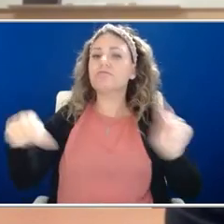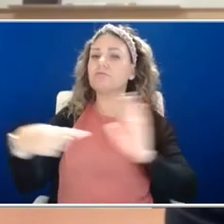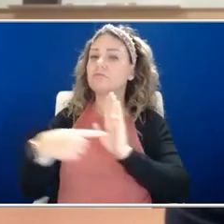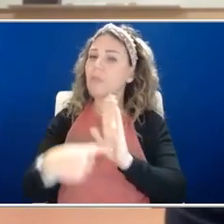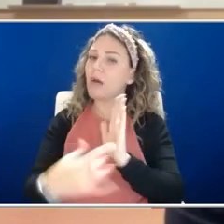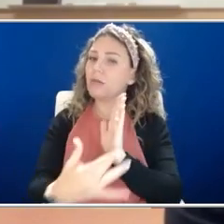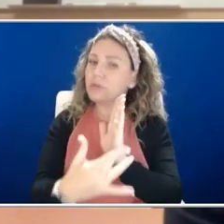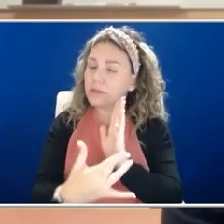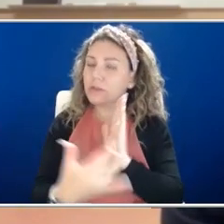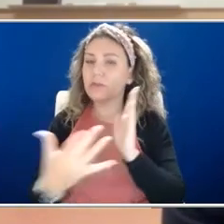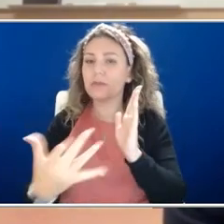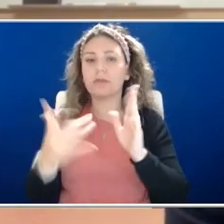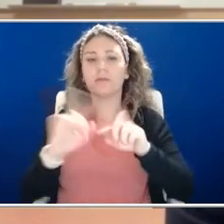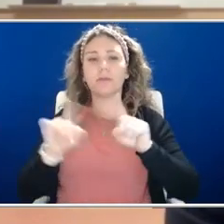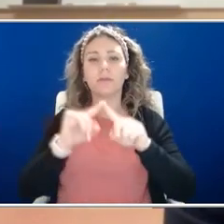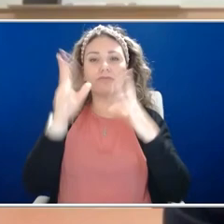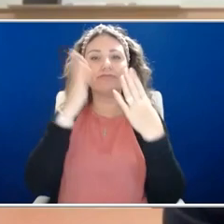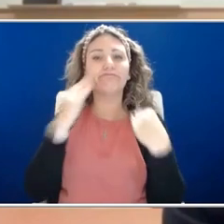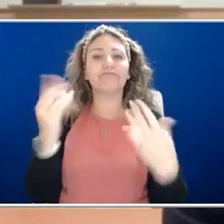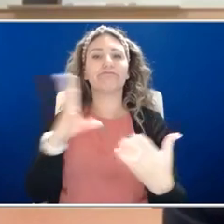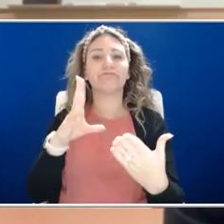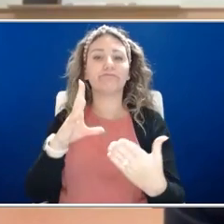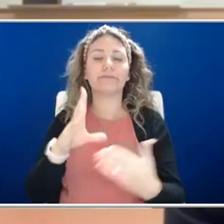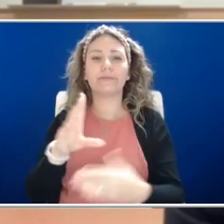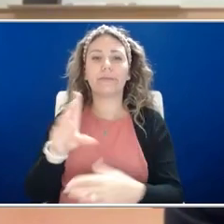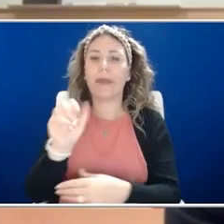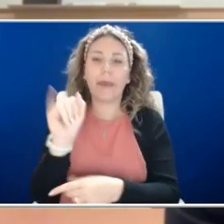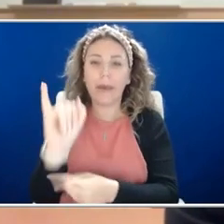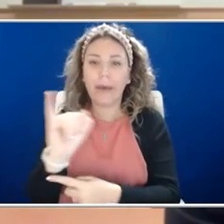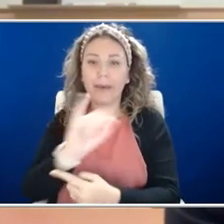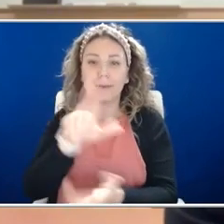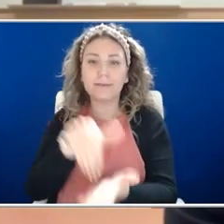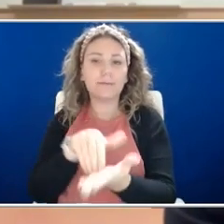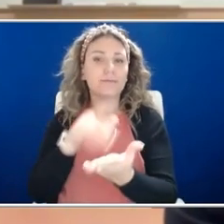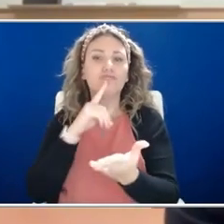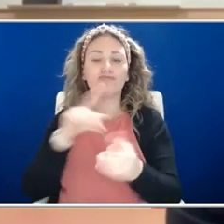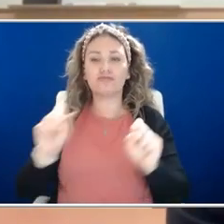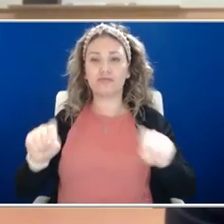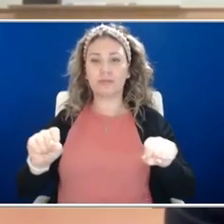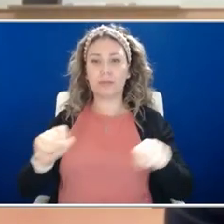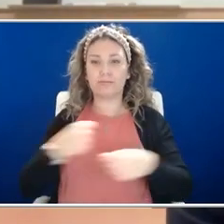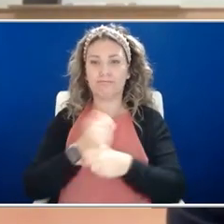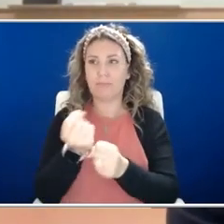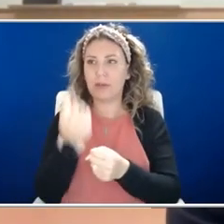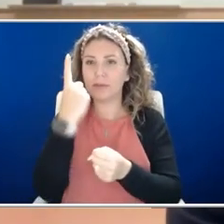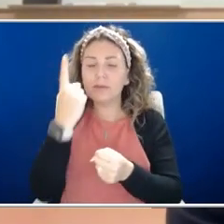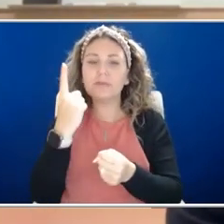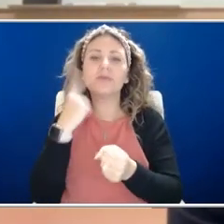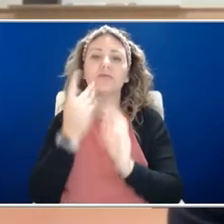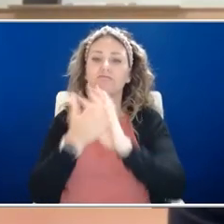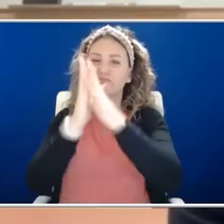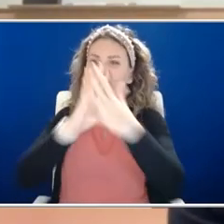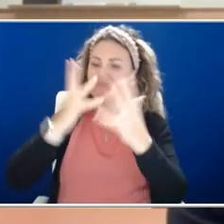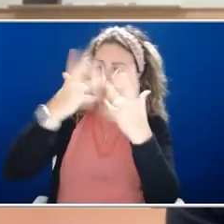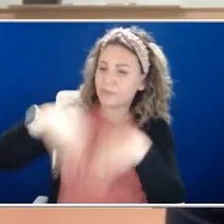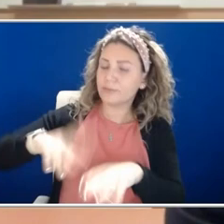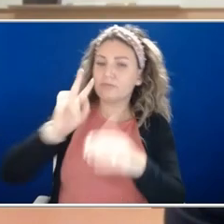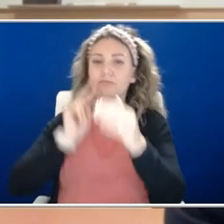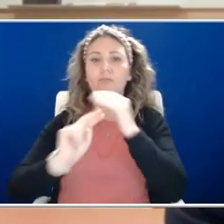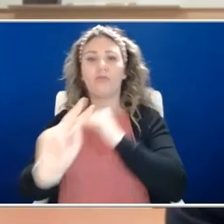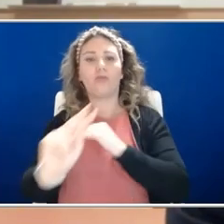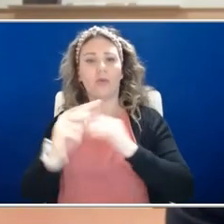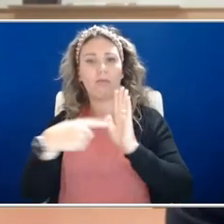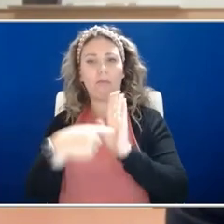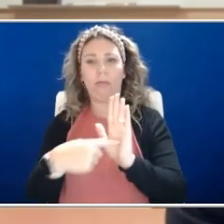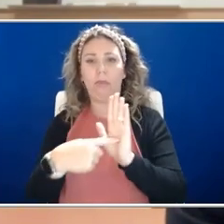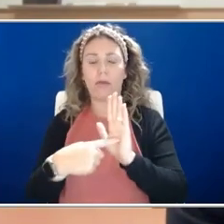techniques, different data-centric AI capabilities to really make sense of it using things like predictive modeling and so forth. And so,